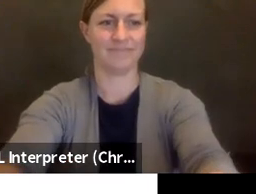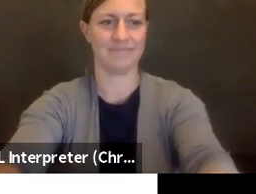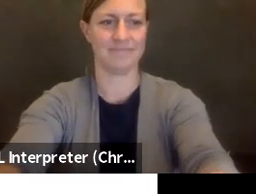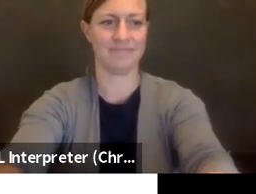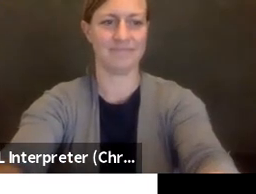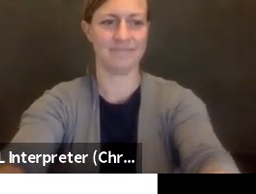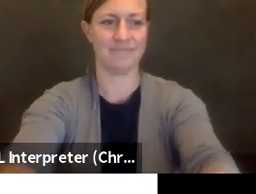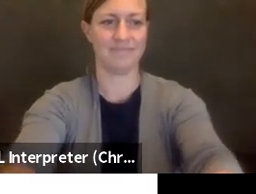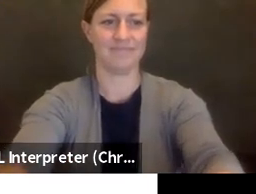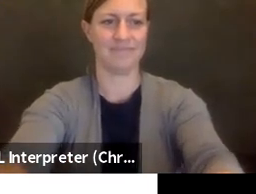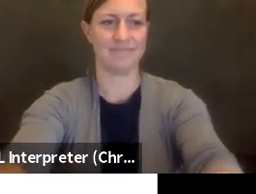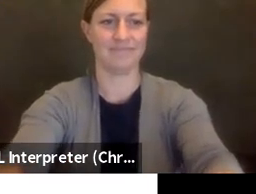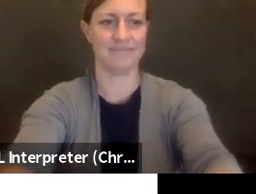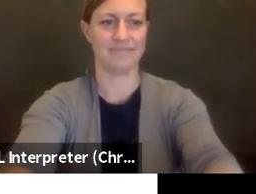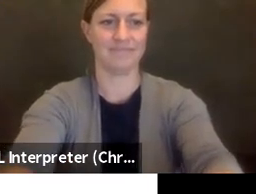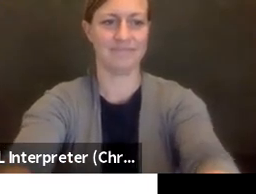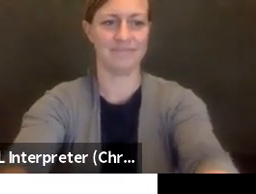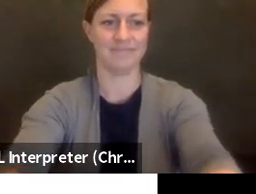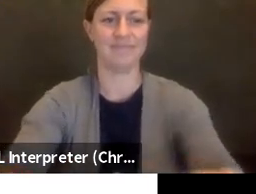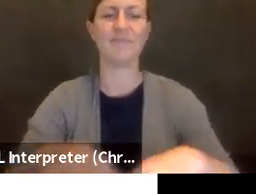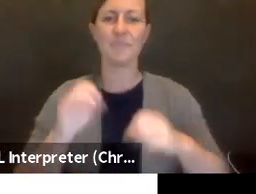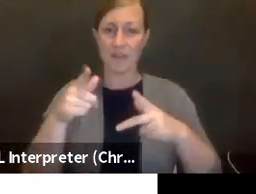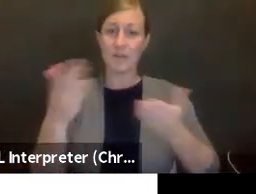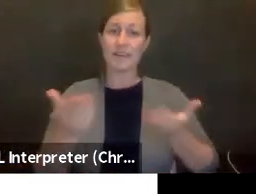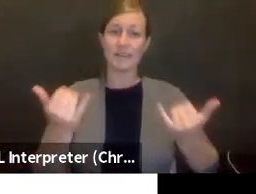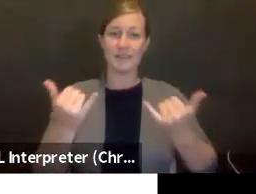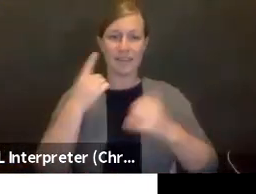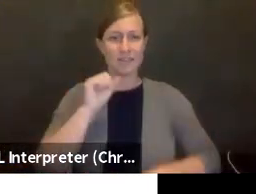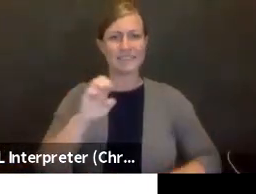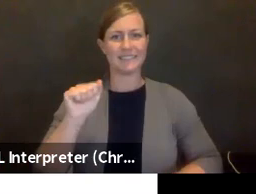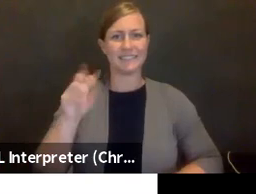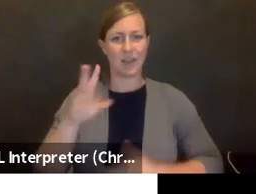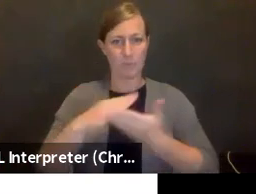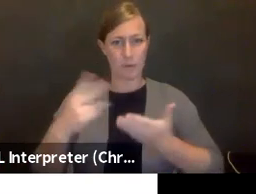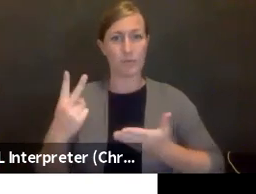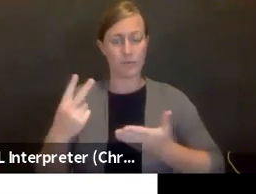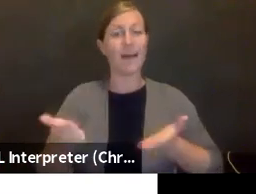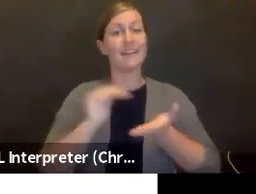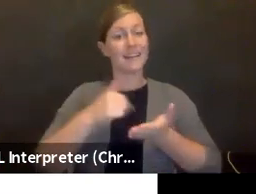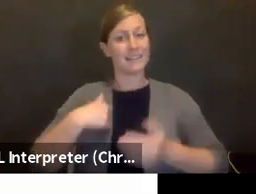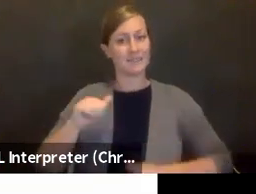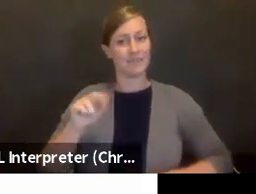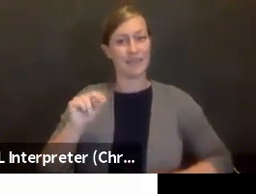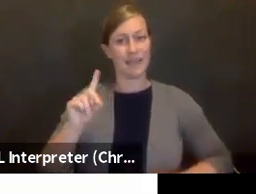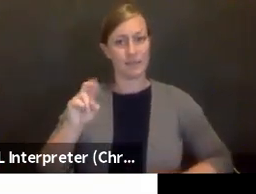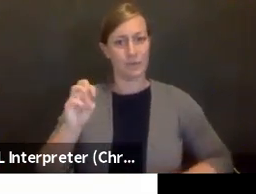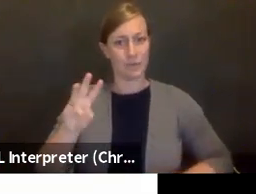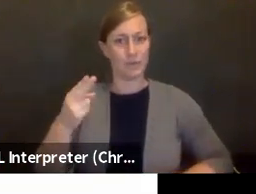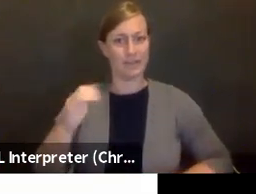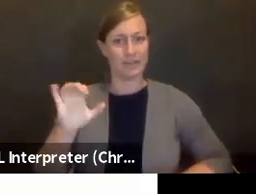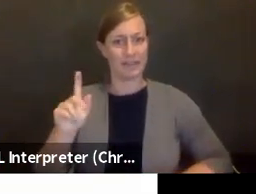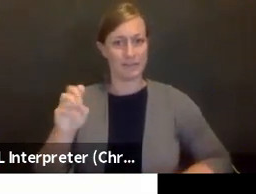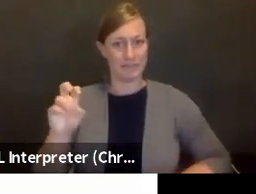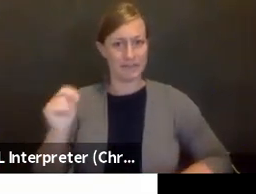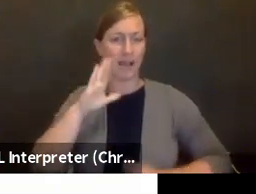Okay, so you're here today for Seesaw Part 2. Once again, I'm Andrew Hickman. So I'm going to lead you and guide you through this work and hopefully be able to